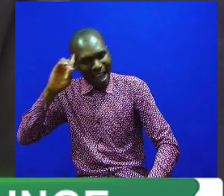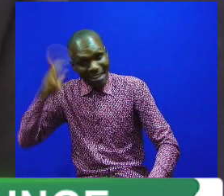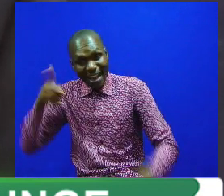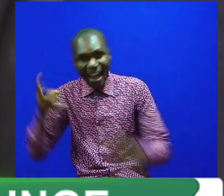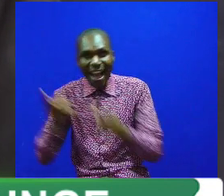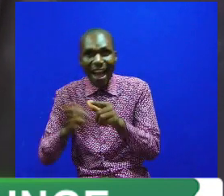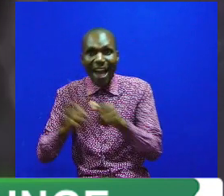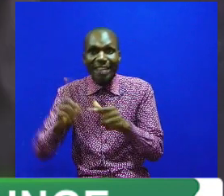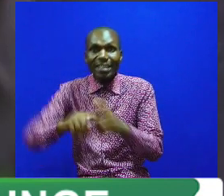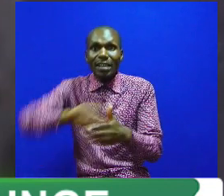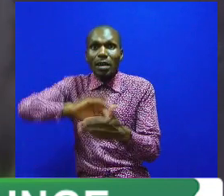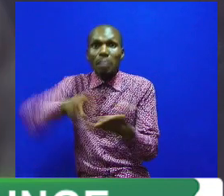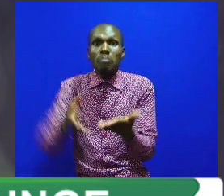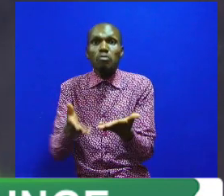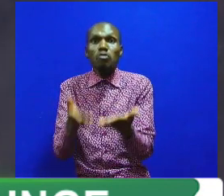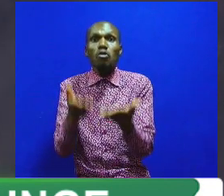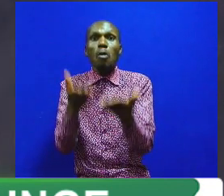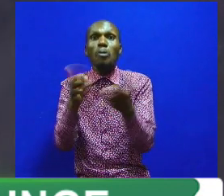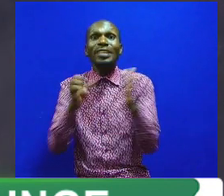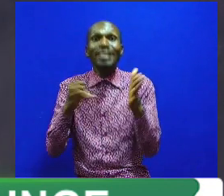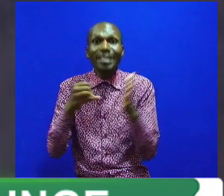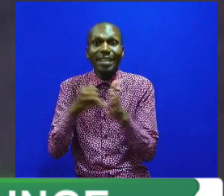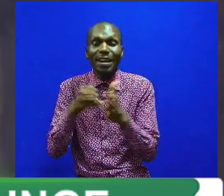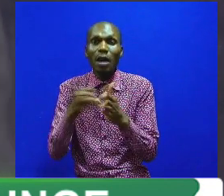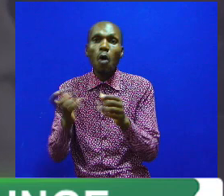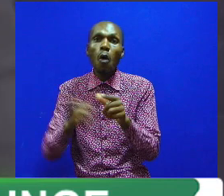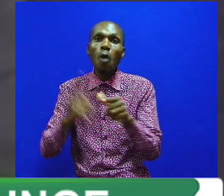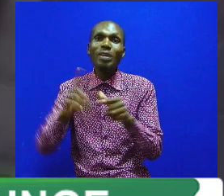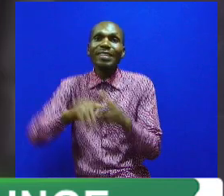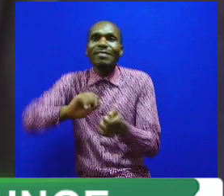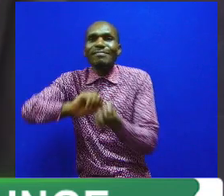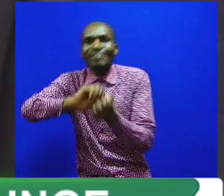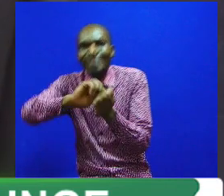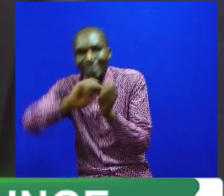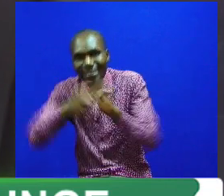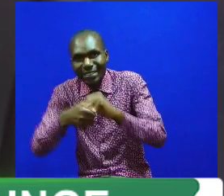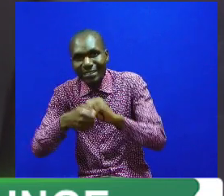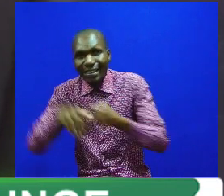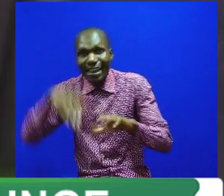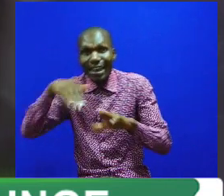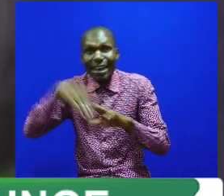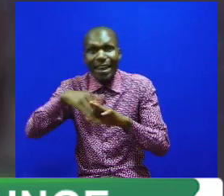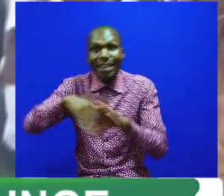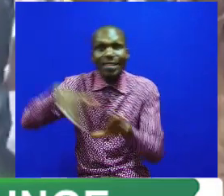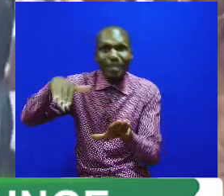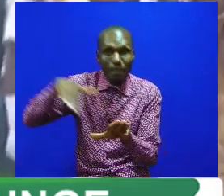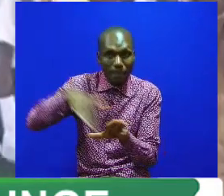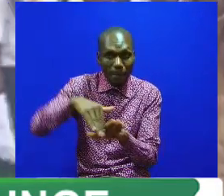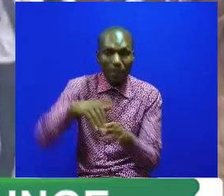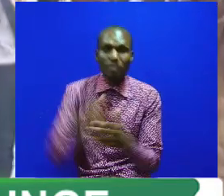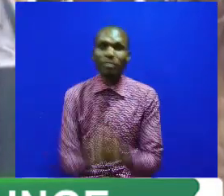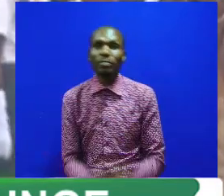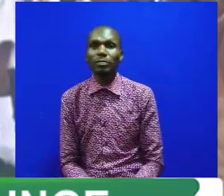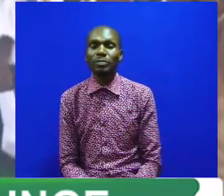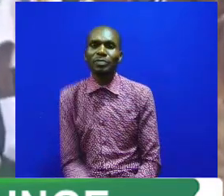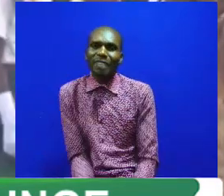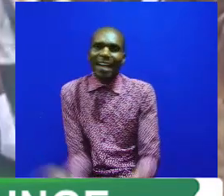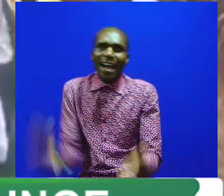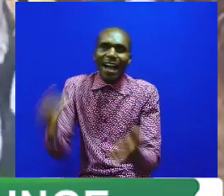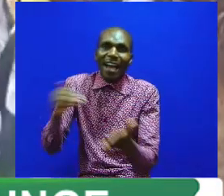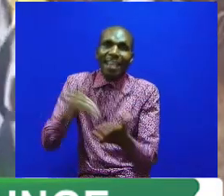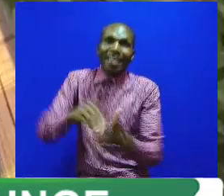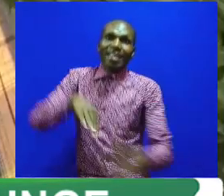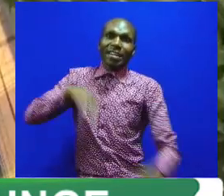Caucuses promote inclusivity and diversity in the legislative process. Nere omo women